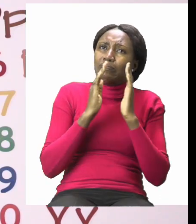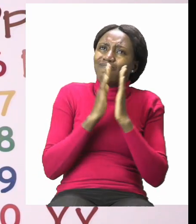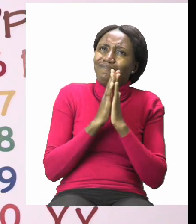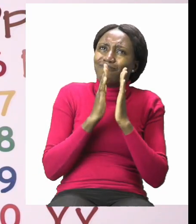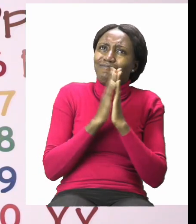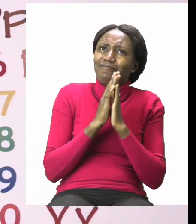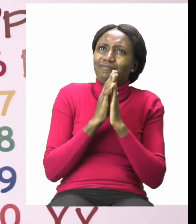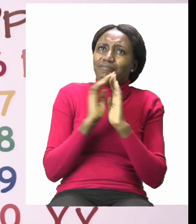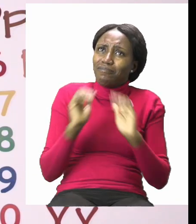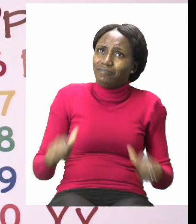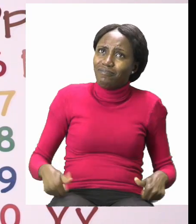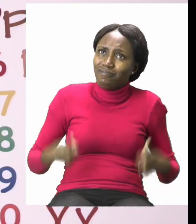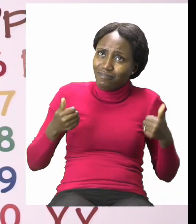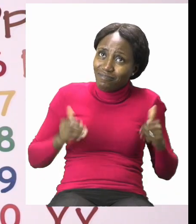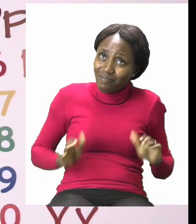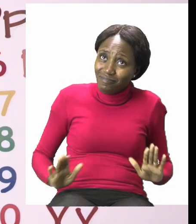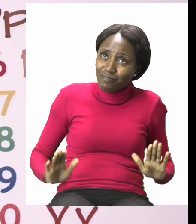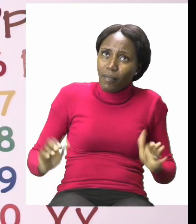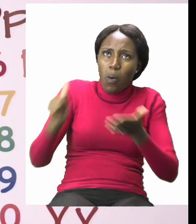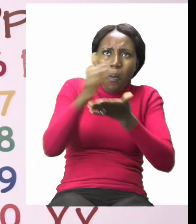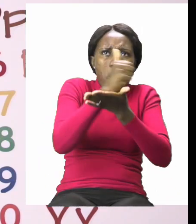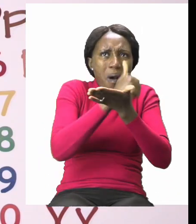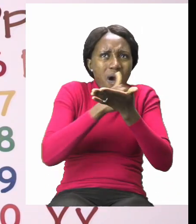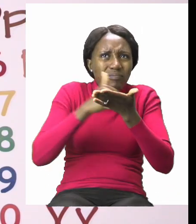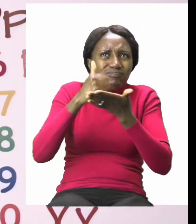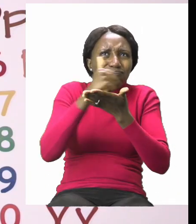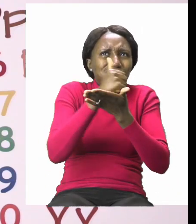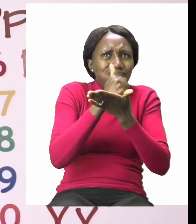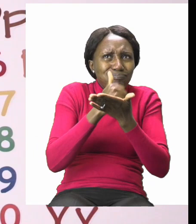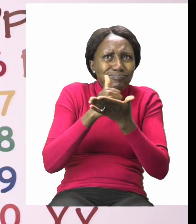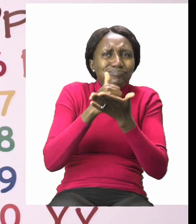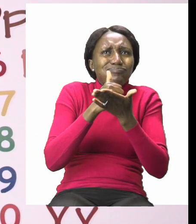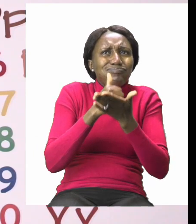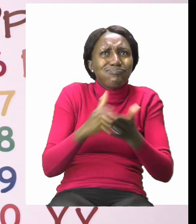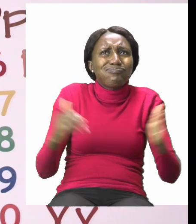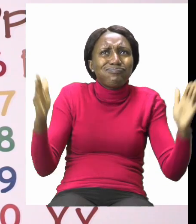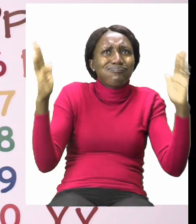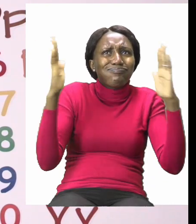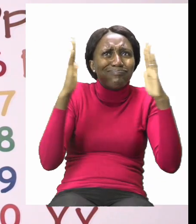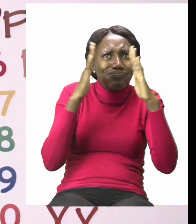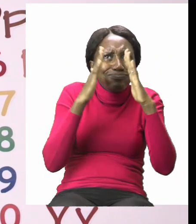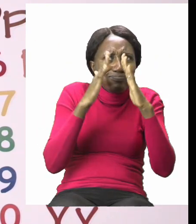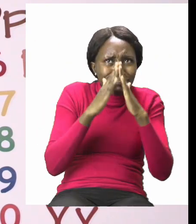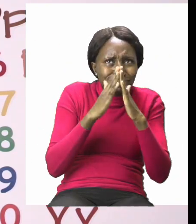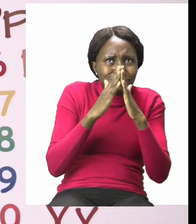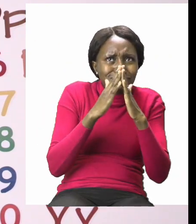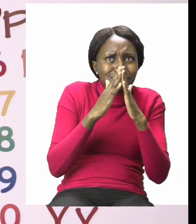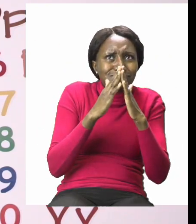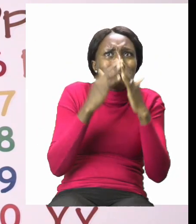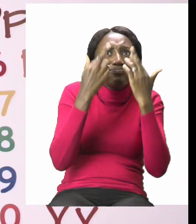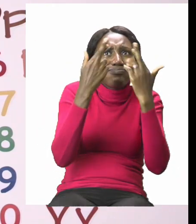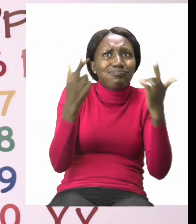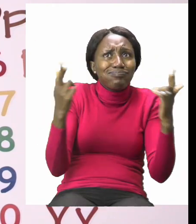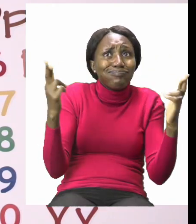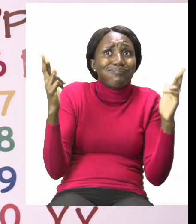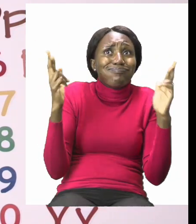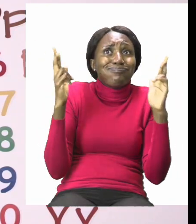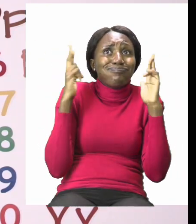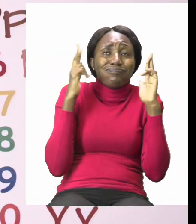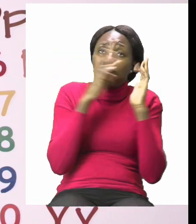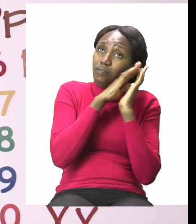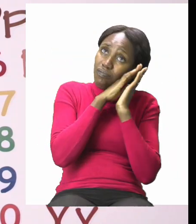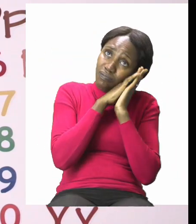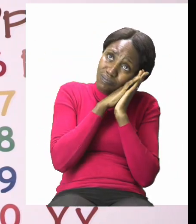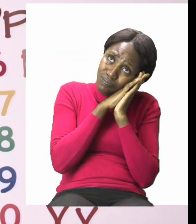as well to keep your environment clean. When I mean environment, I mean your own bedroom,